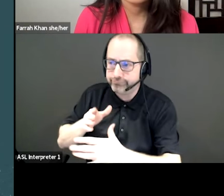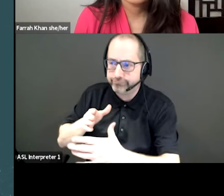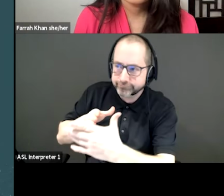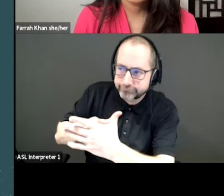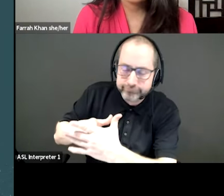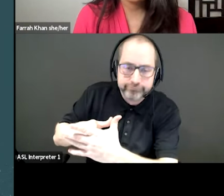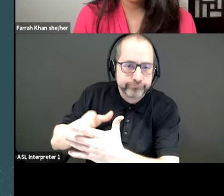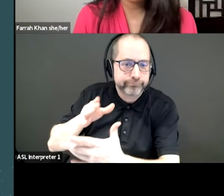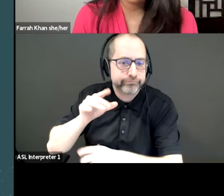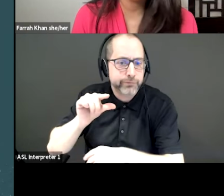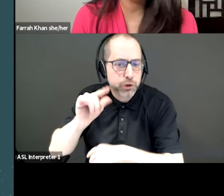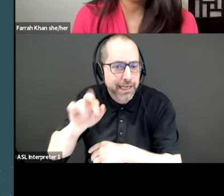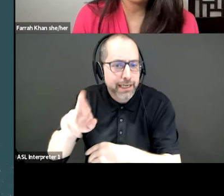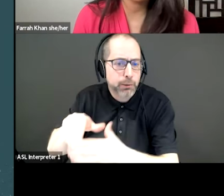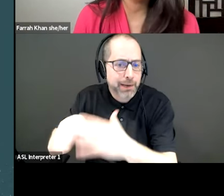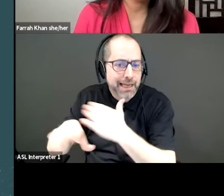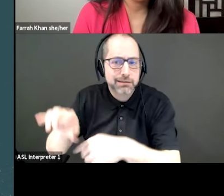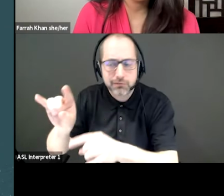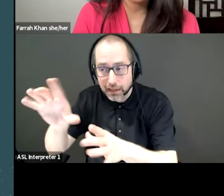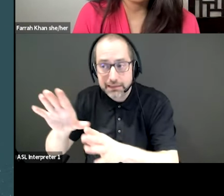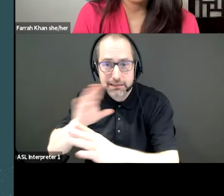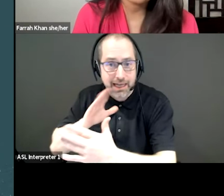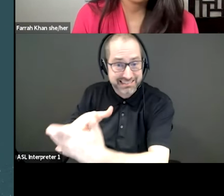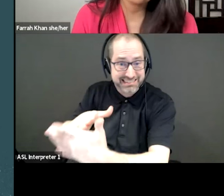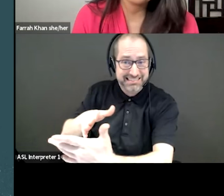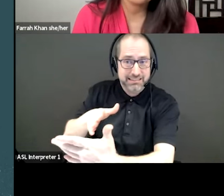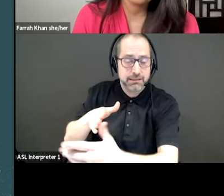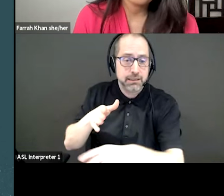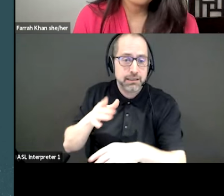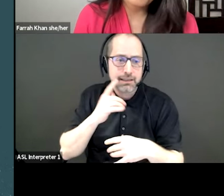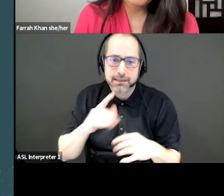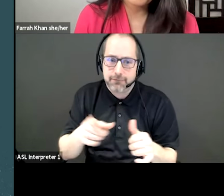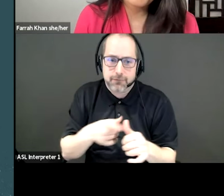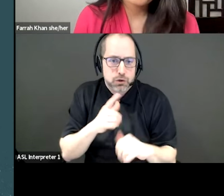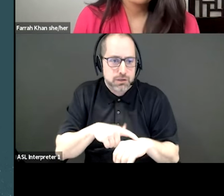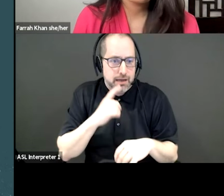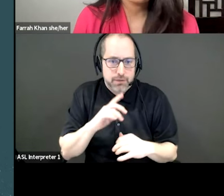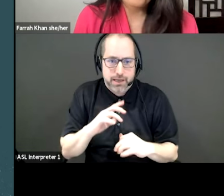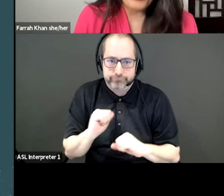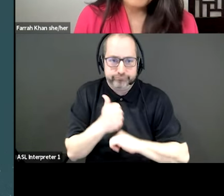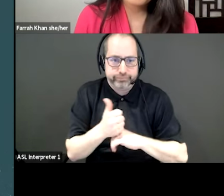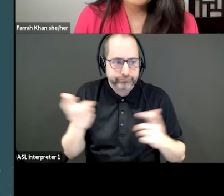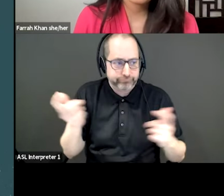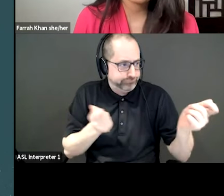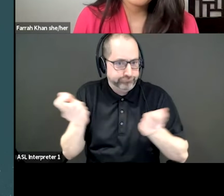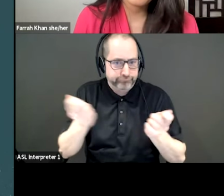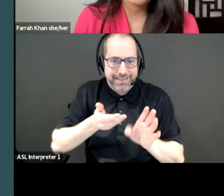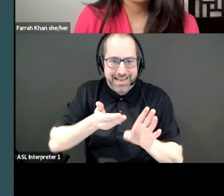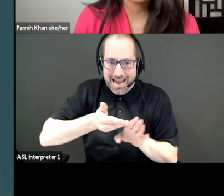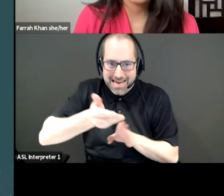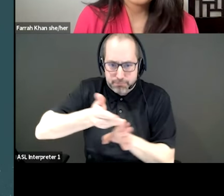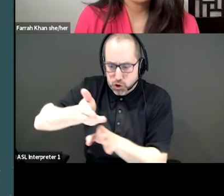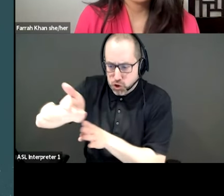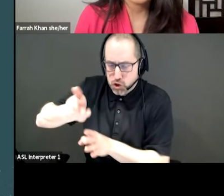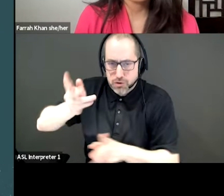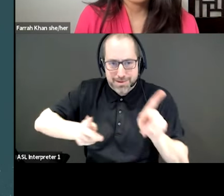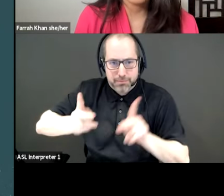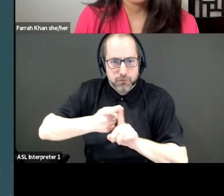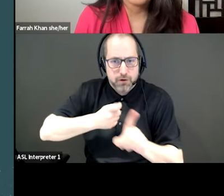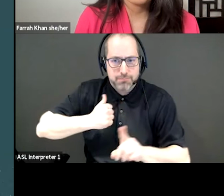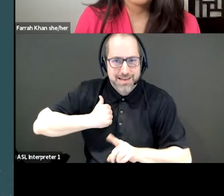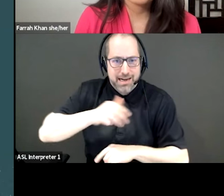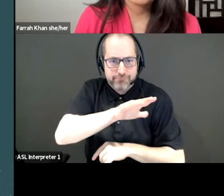institutions. And it's a first collaborative of its kind, bringing together 170 experts from across Canada to address